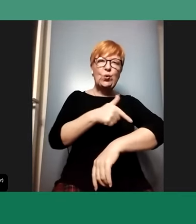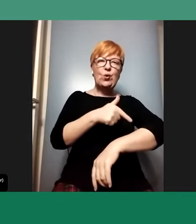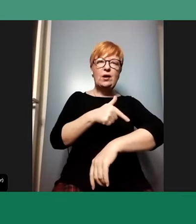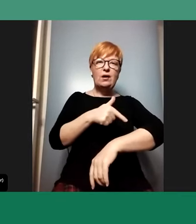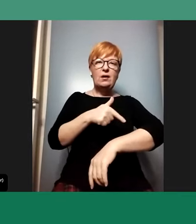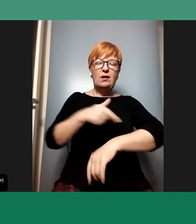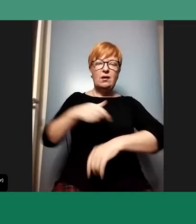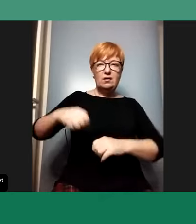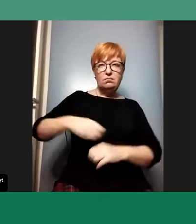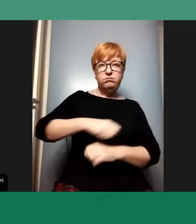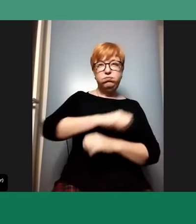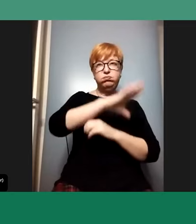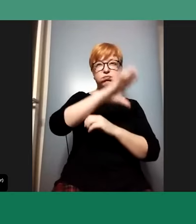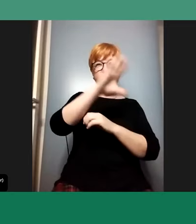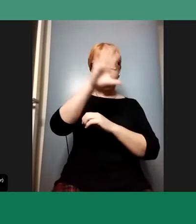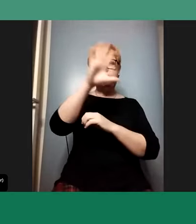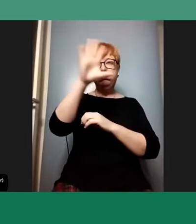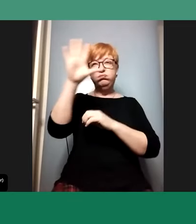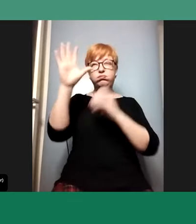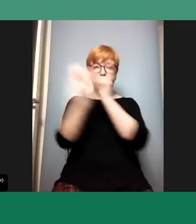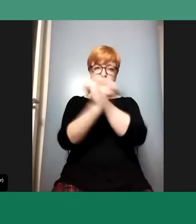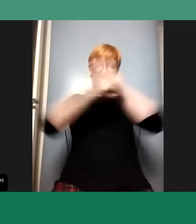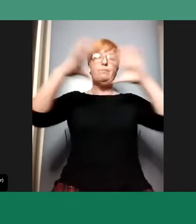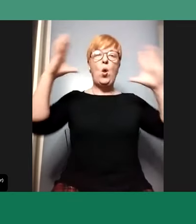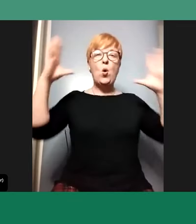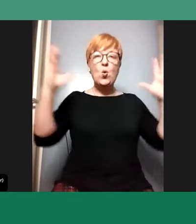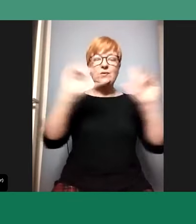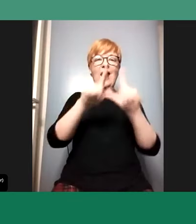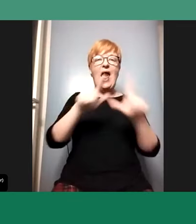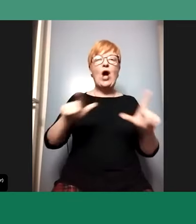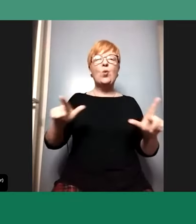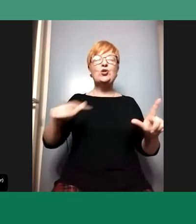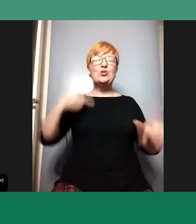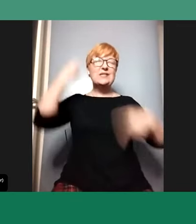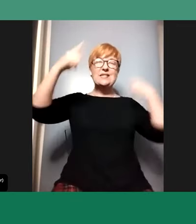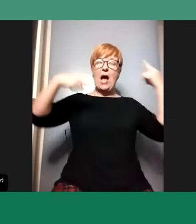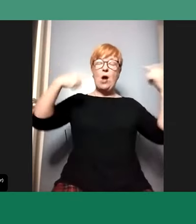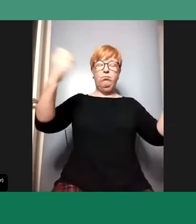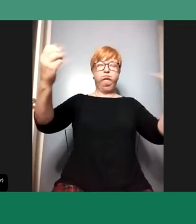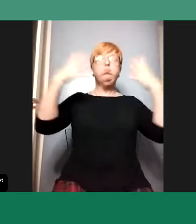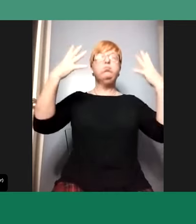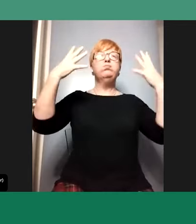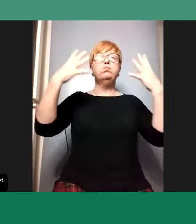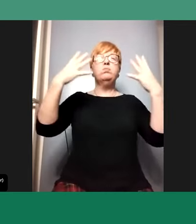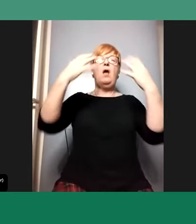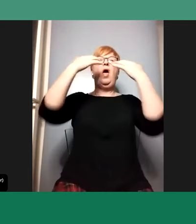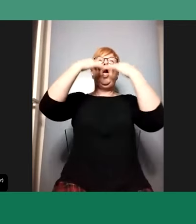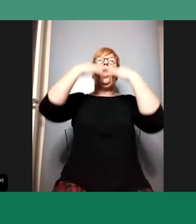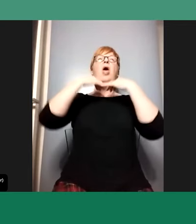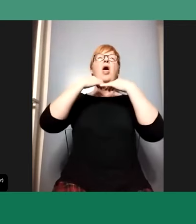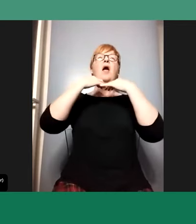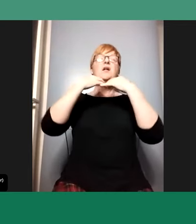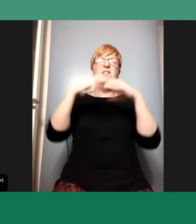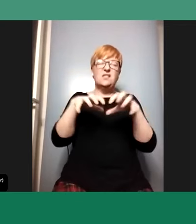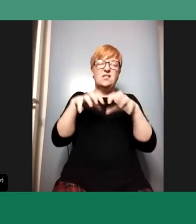ridge, explodes into language, into sound which burst through the tongue, to stiffen the jaw